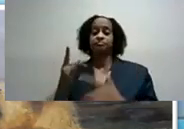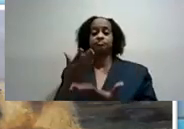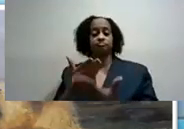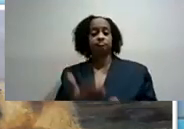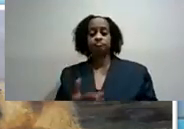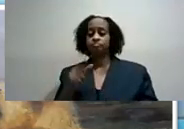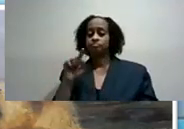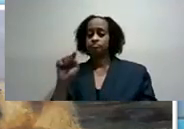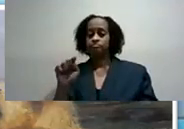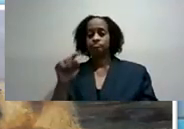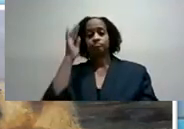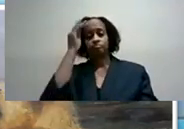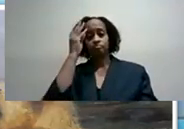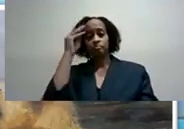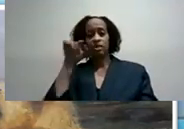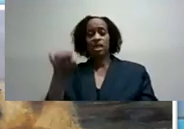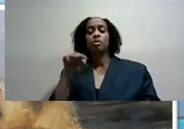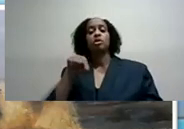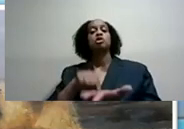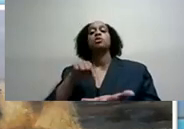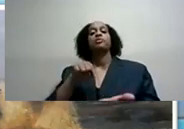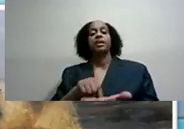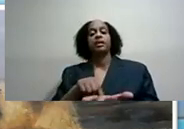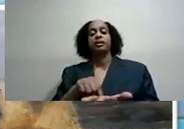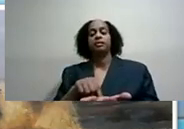was thinking that he was deserving